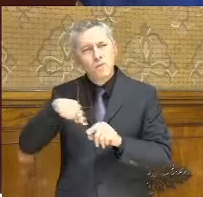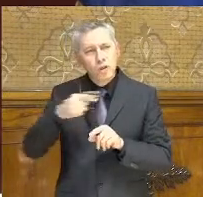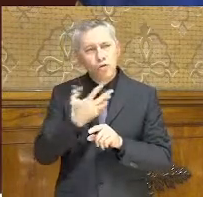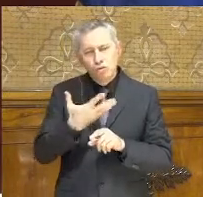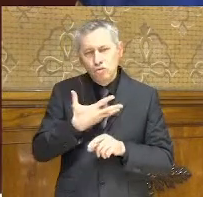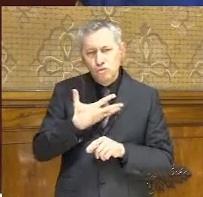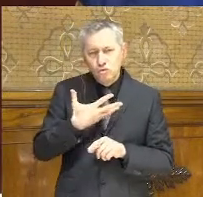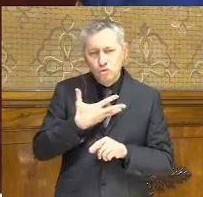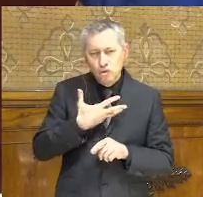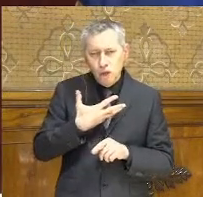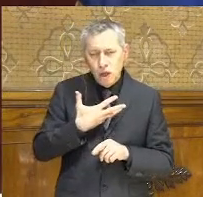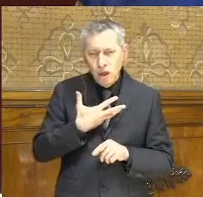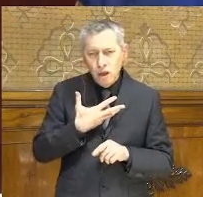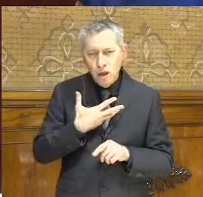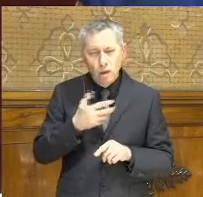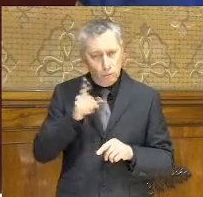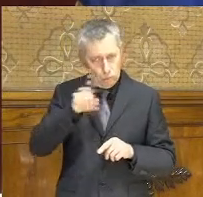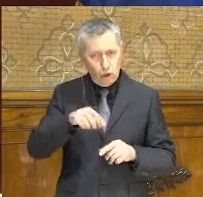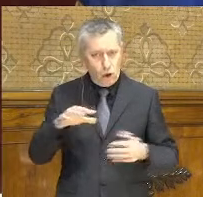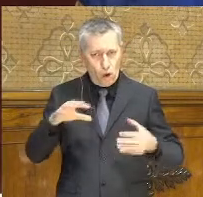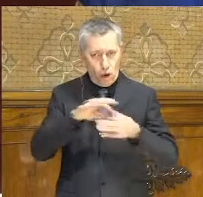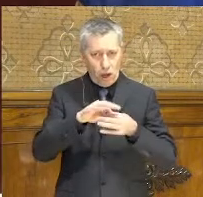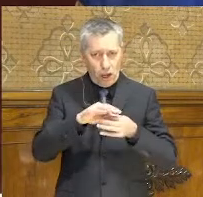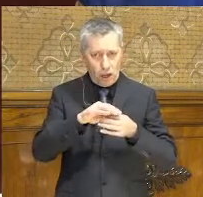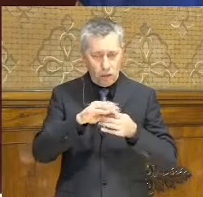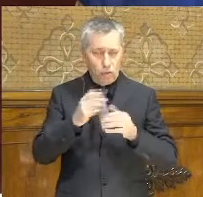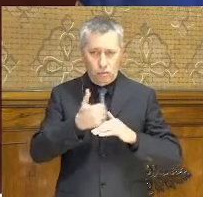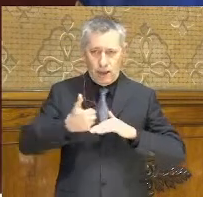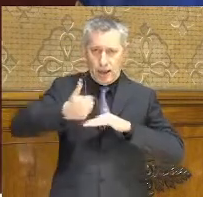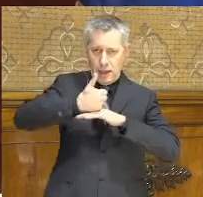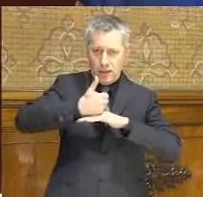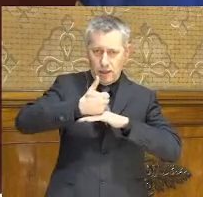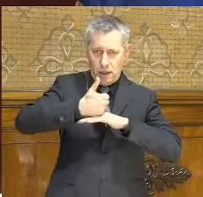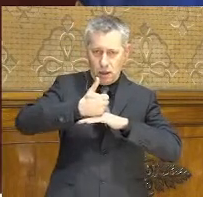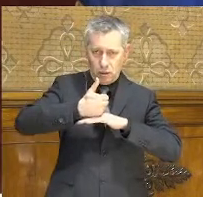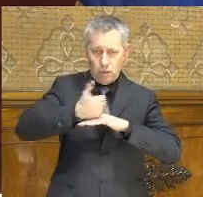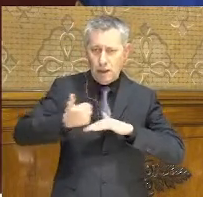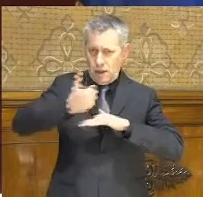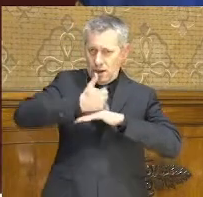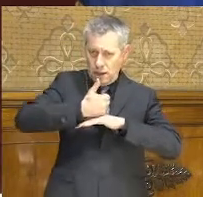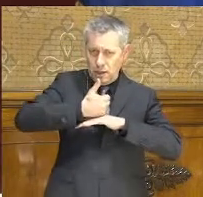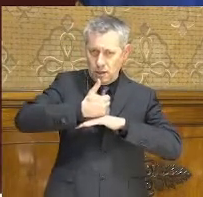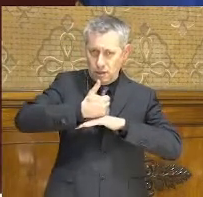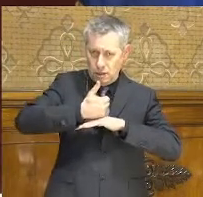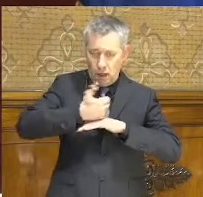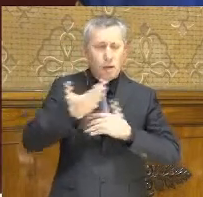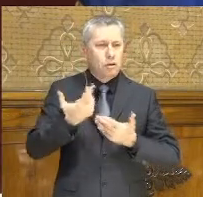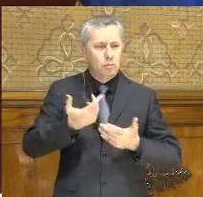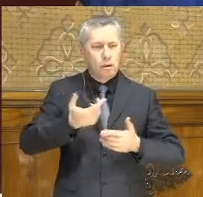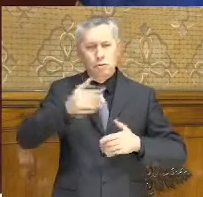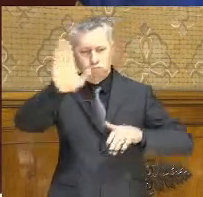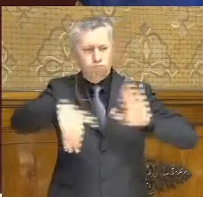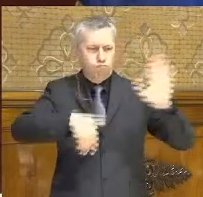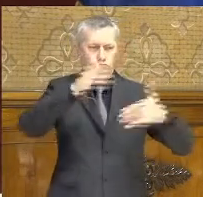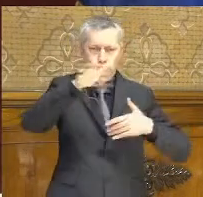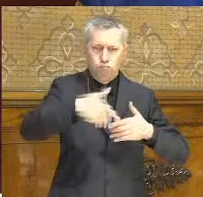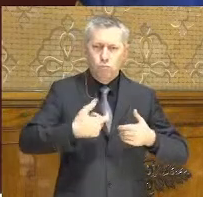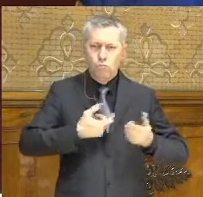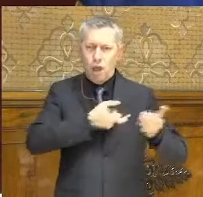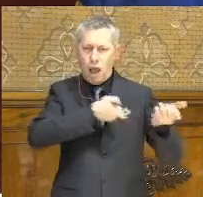struggle, for him, the first principle of humanism is both